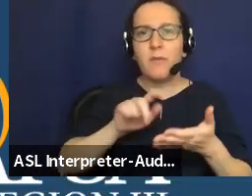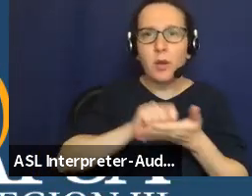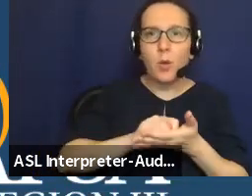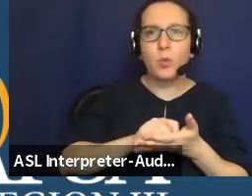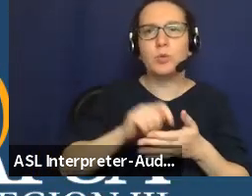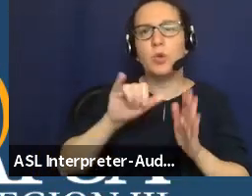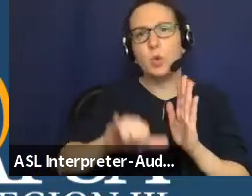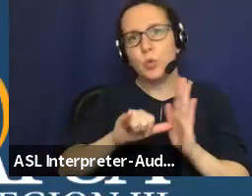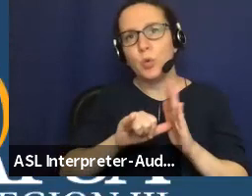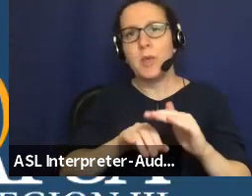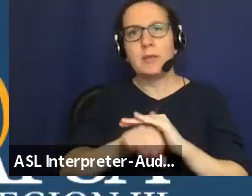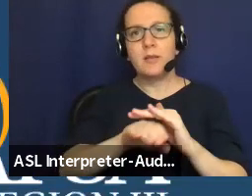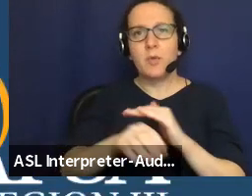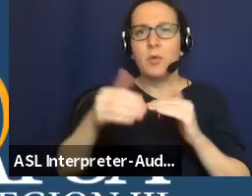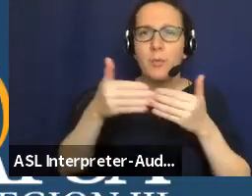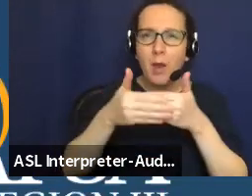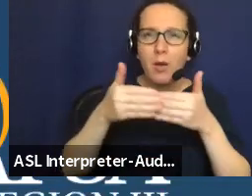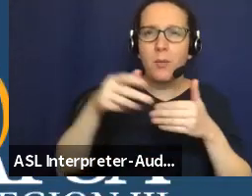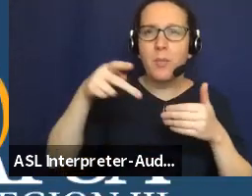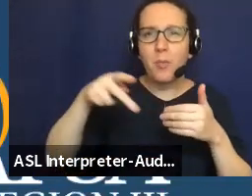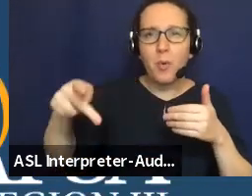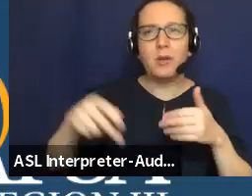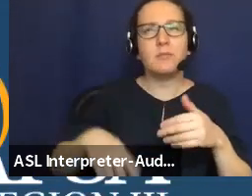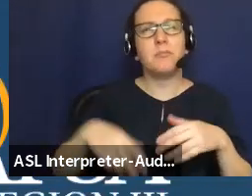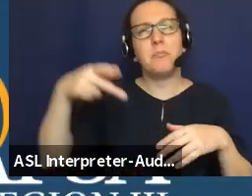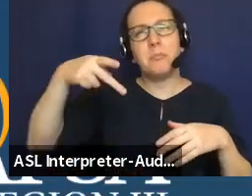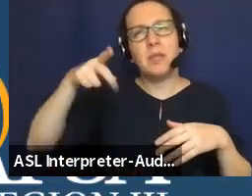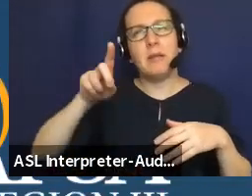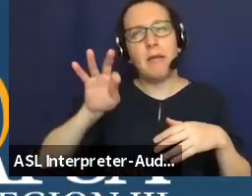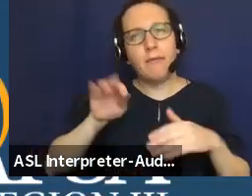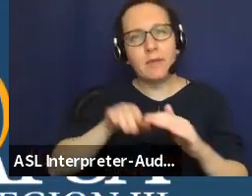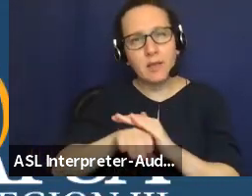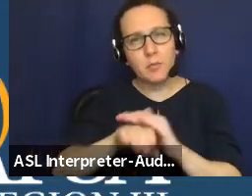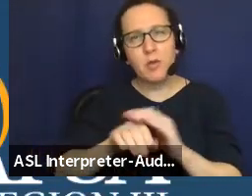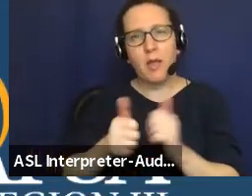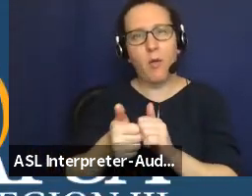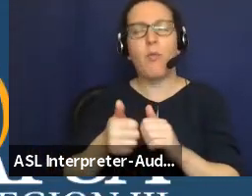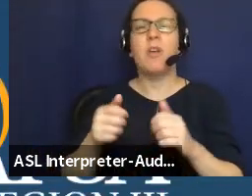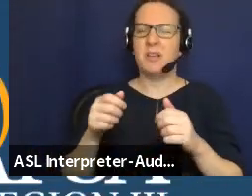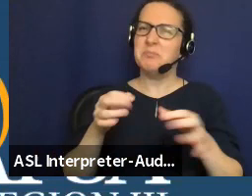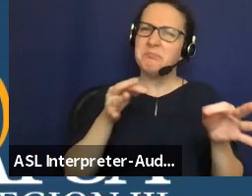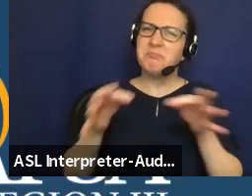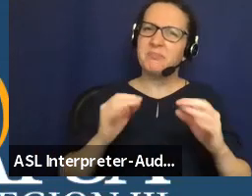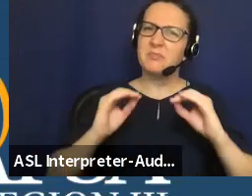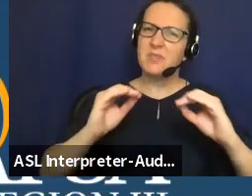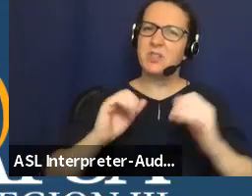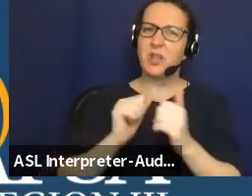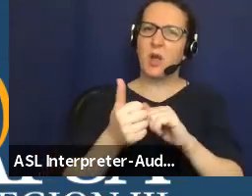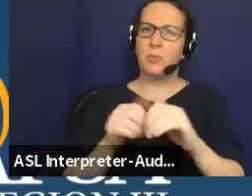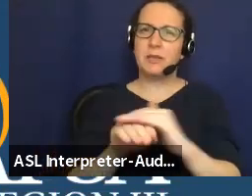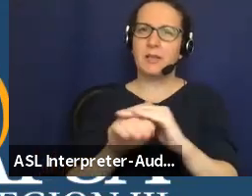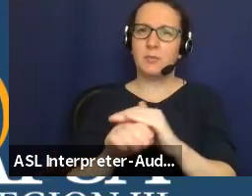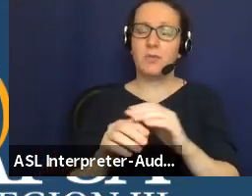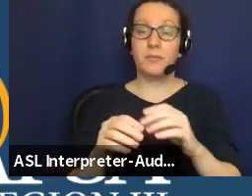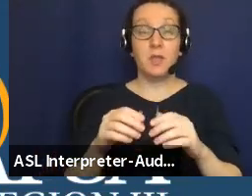accessible PowerPoints and PDFs. It's just very simple. So yeah, I encourage you and other staff in your